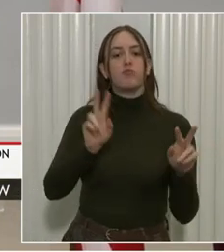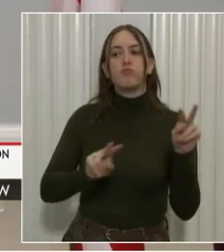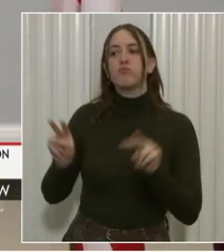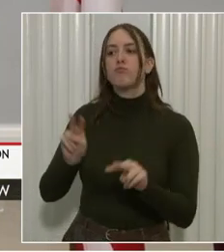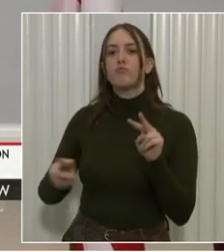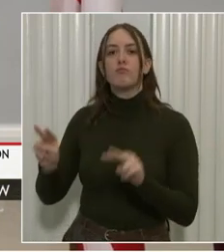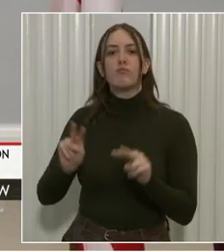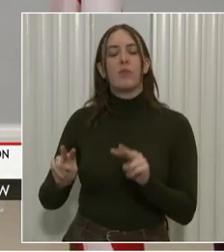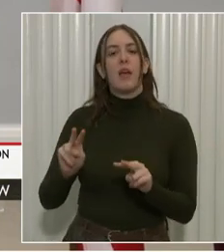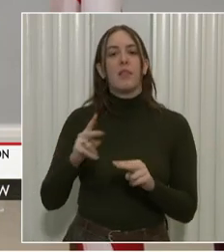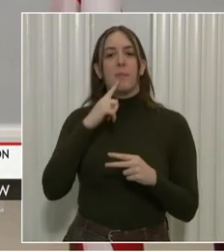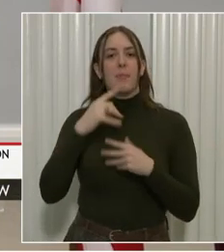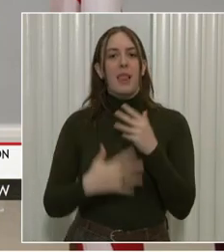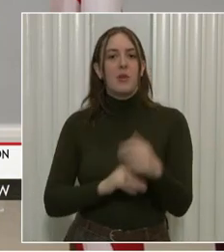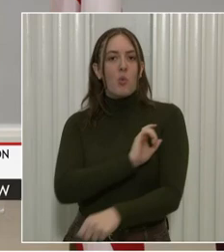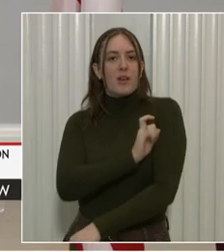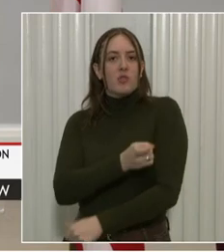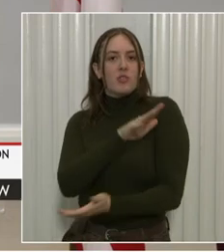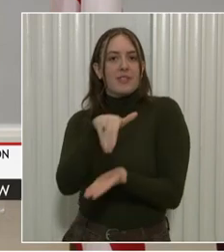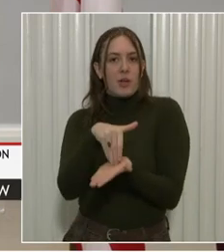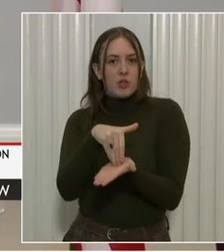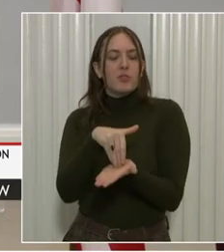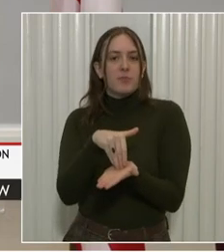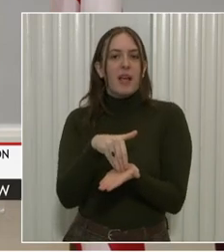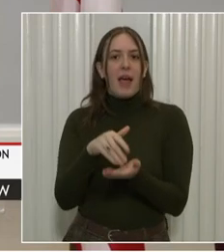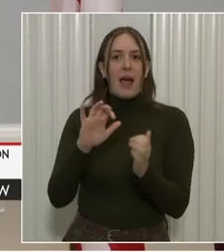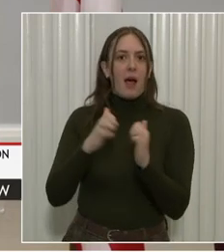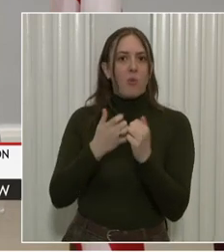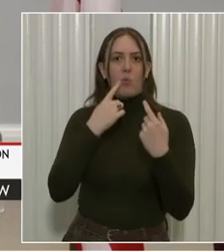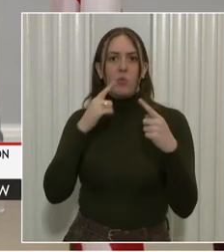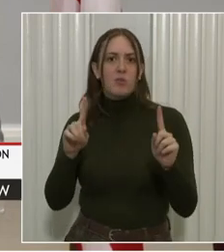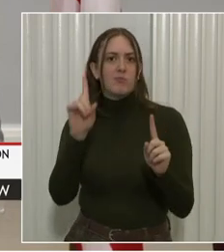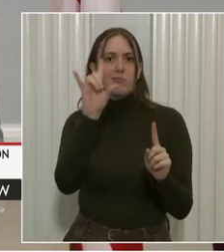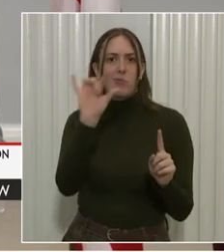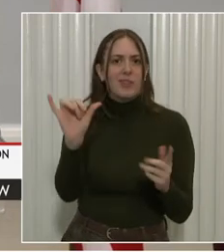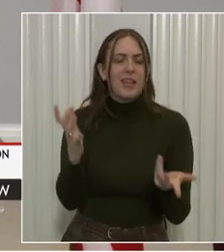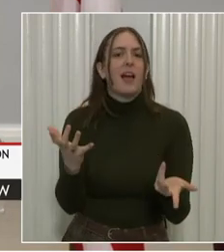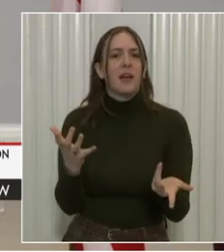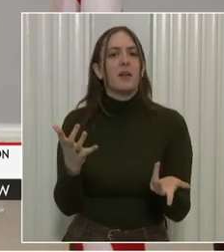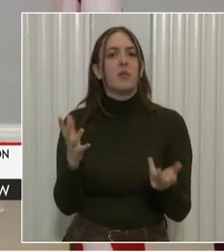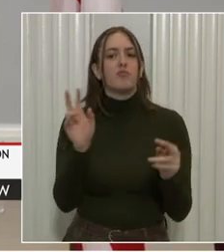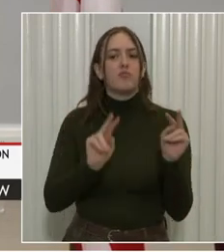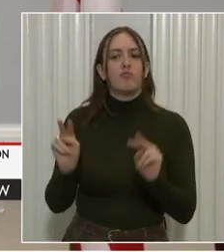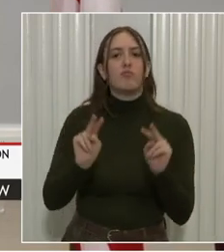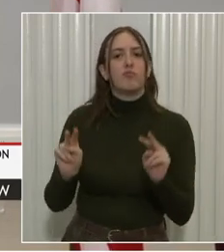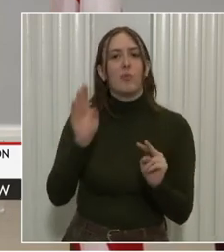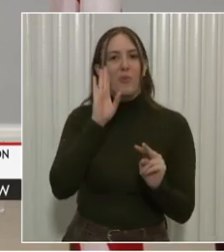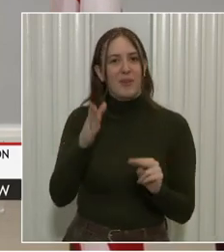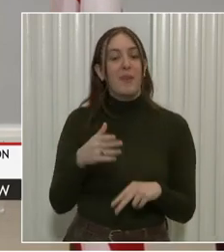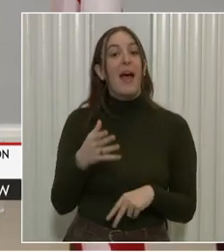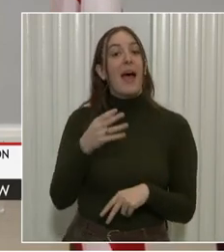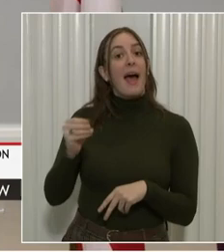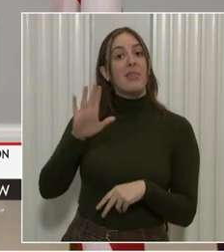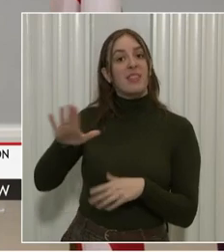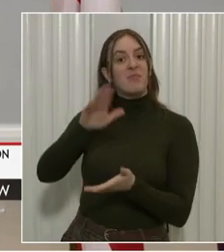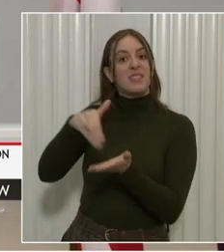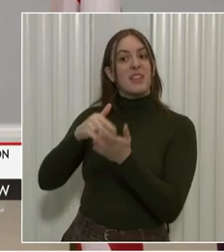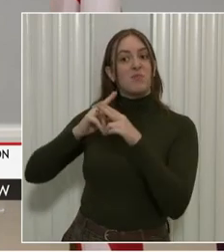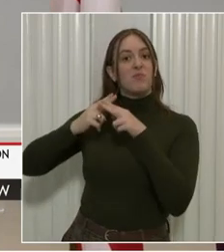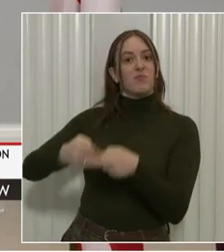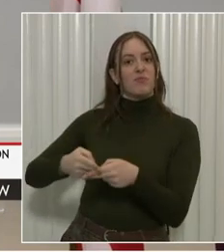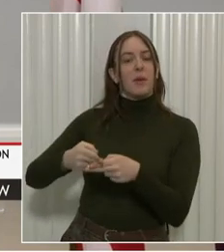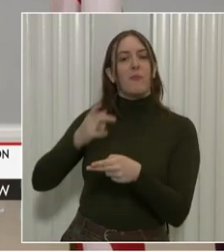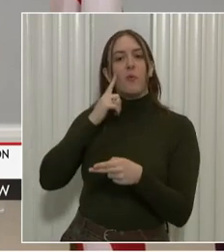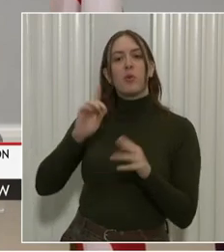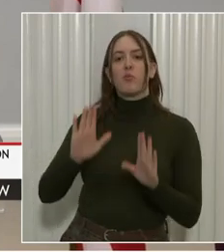blood donation center and how it works. And we note that it's named for a great Washingtonian, Dr. Charles